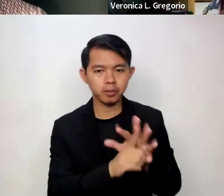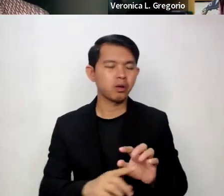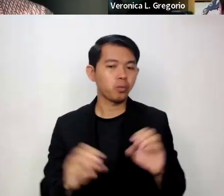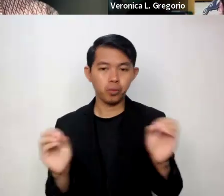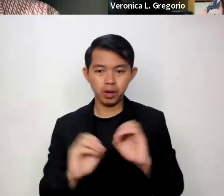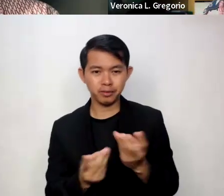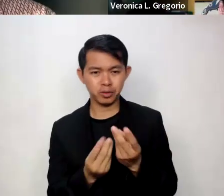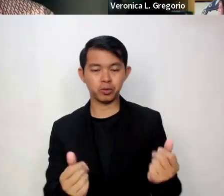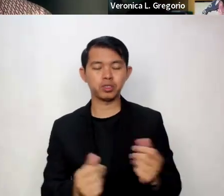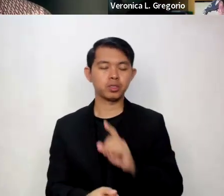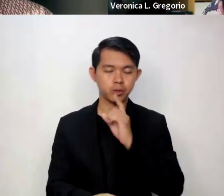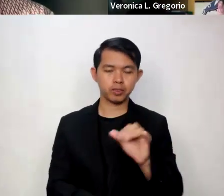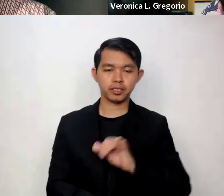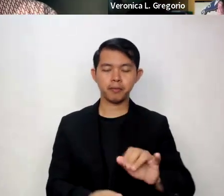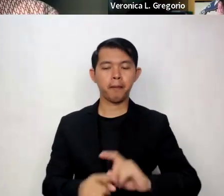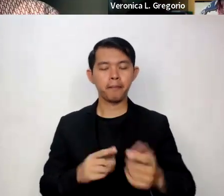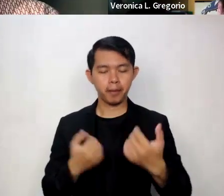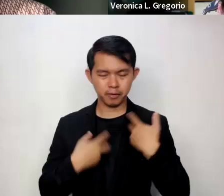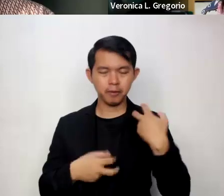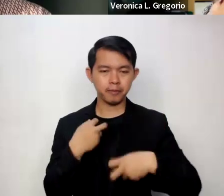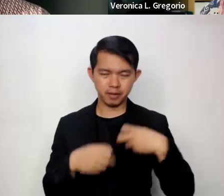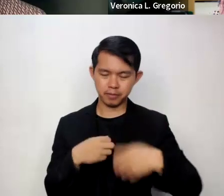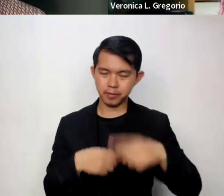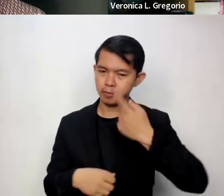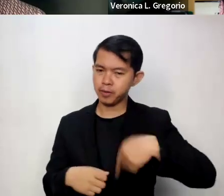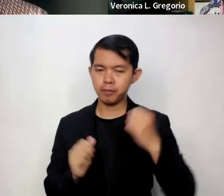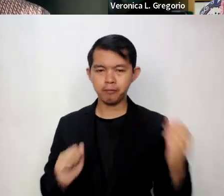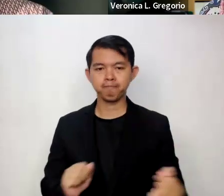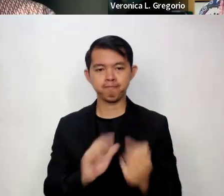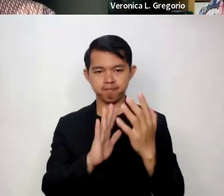that it's an issue that we are all facing when we want to